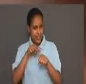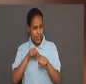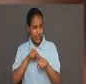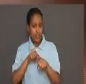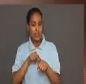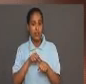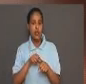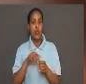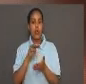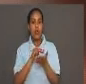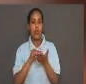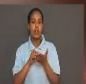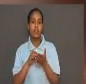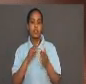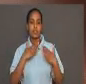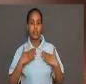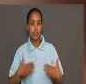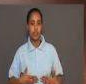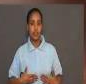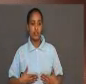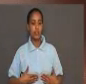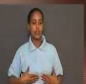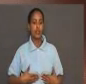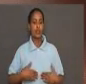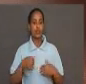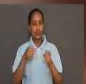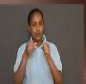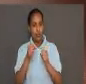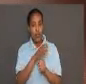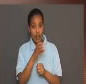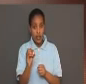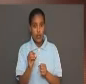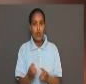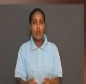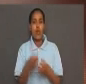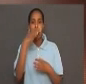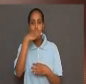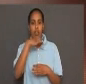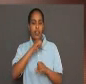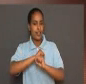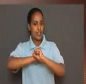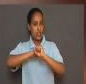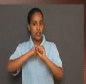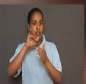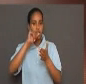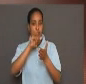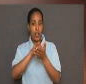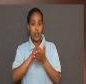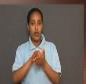cross-linked molecular structure makes them both stronger and more heat-resistant than